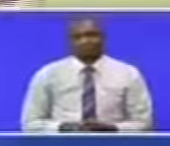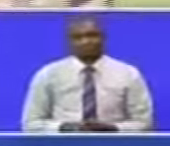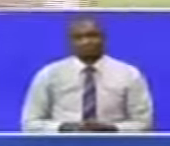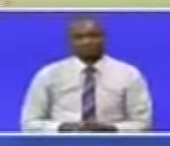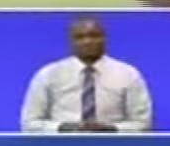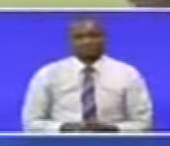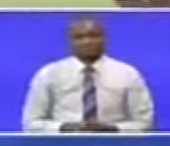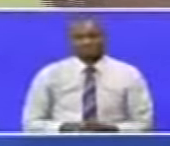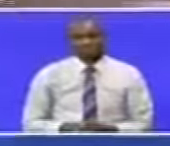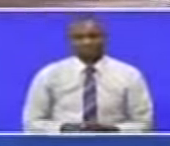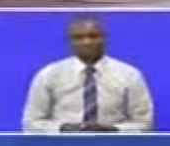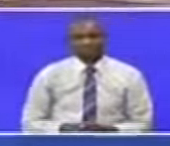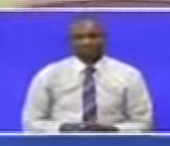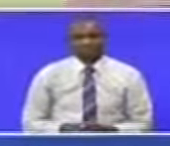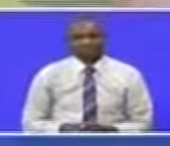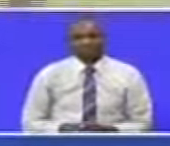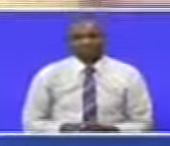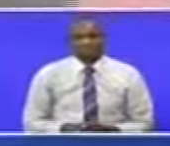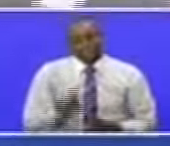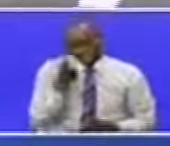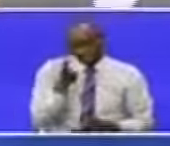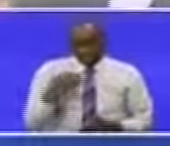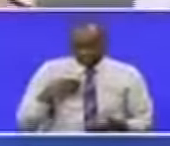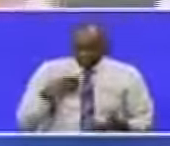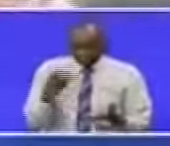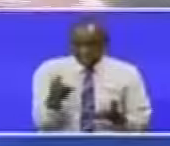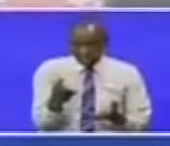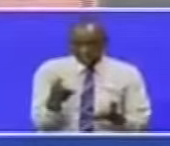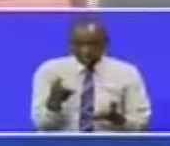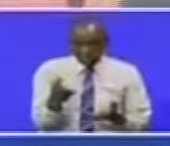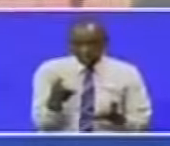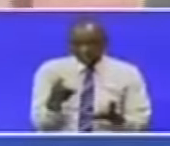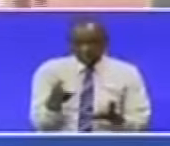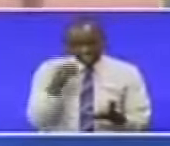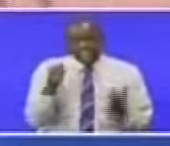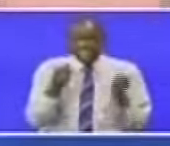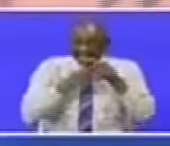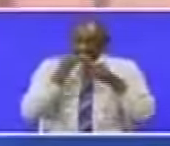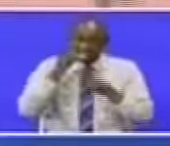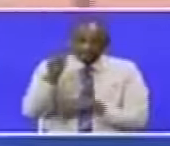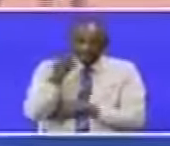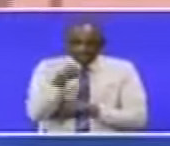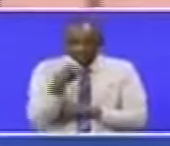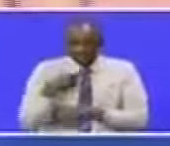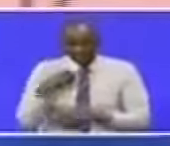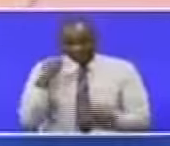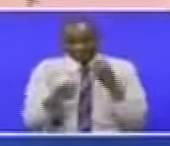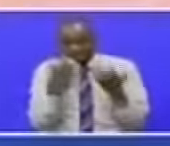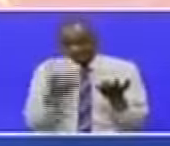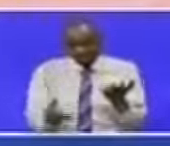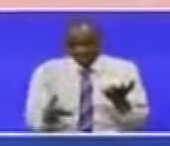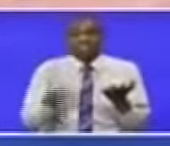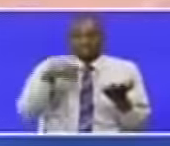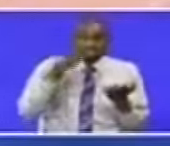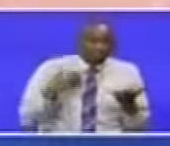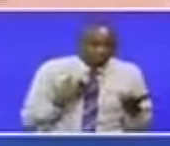Hiya, gentlemen. As battles for national trial slots intensify. In the 800-meter women's finals, Sela Jepleting reigned